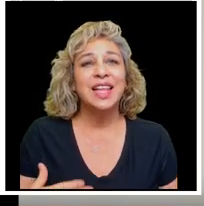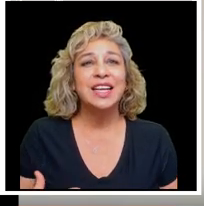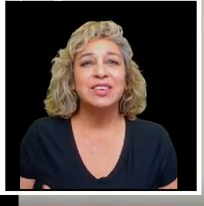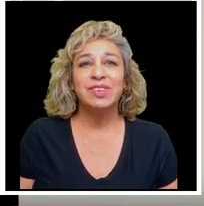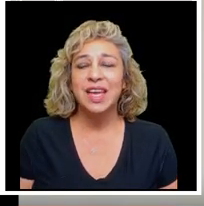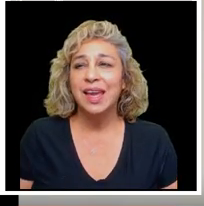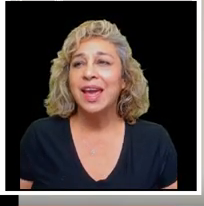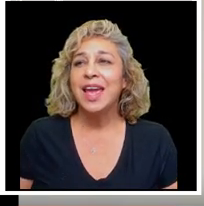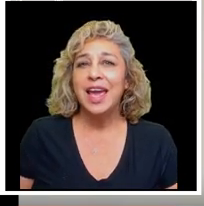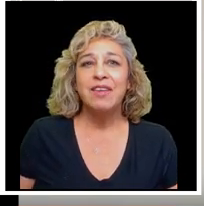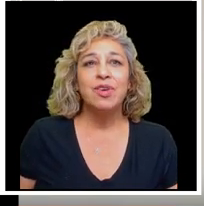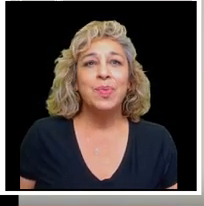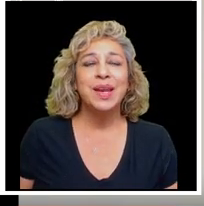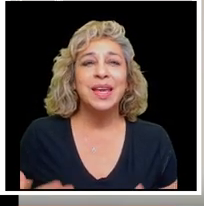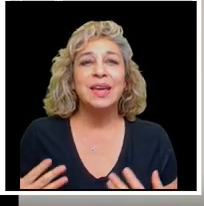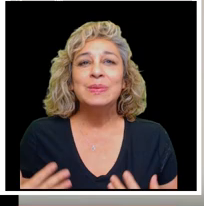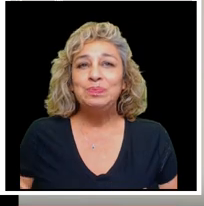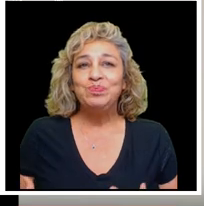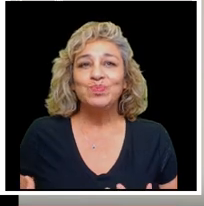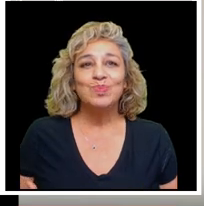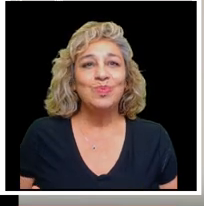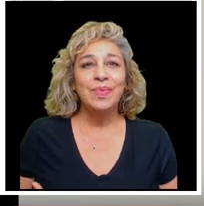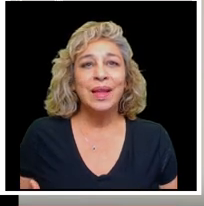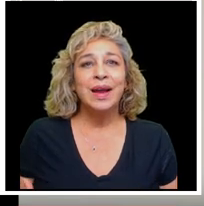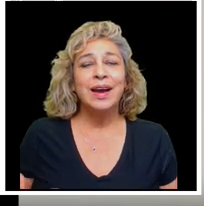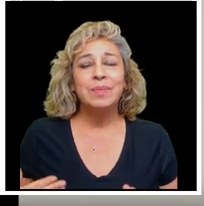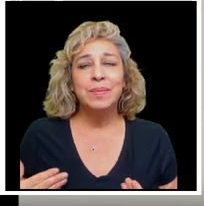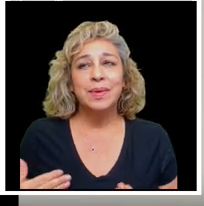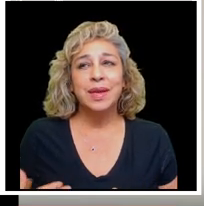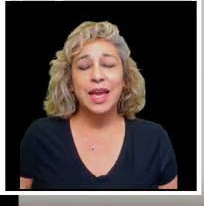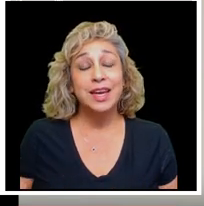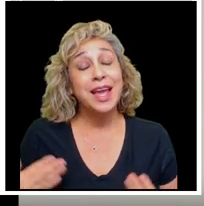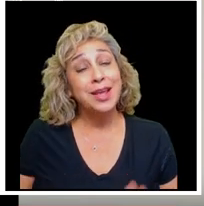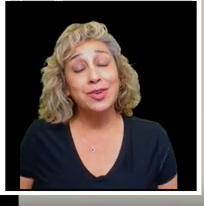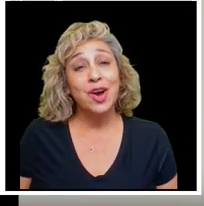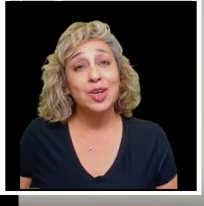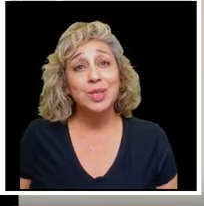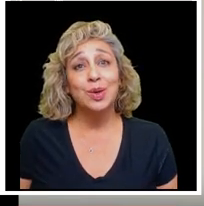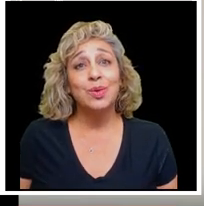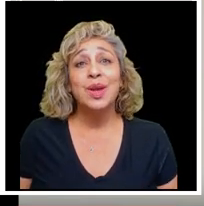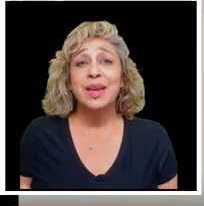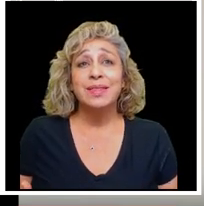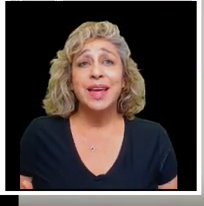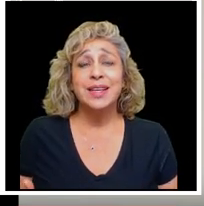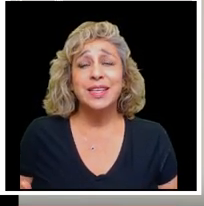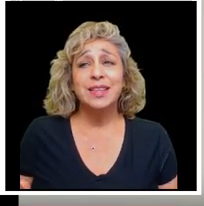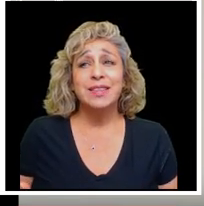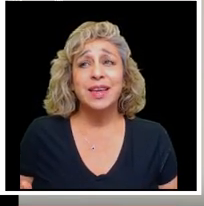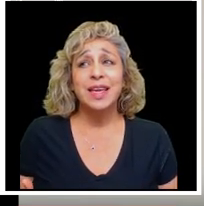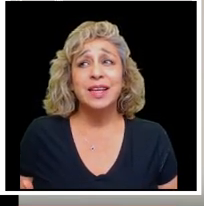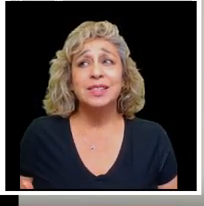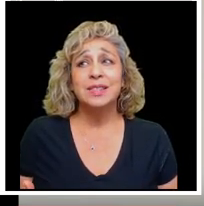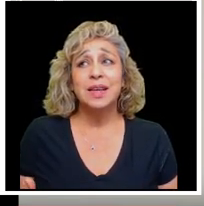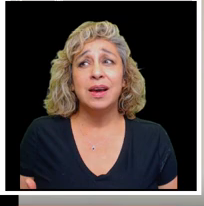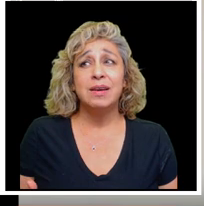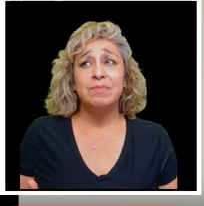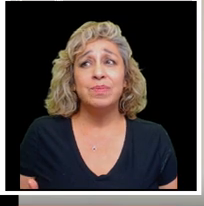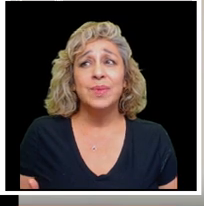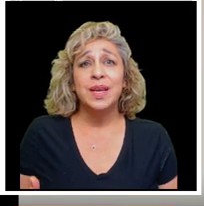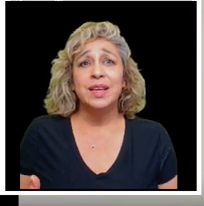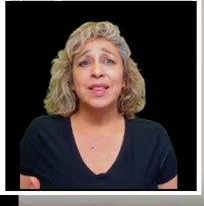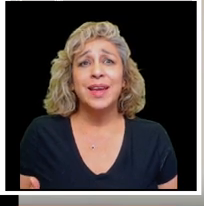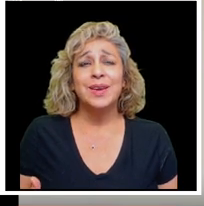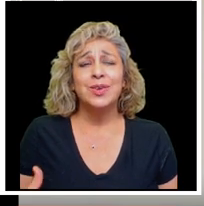collectively everybody and and also that it is